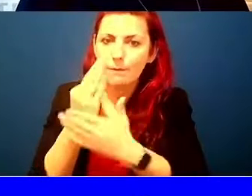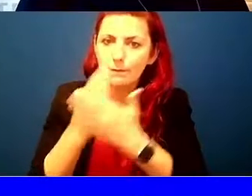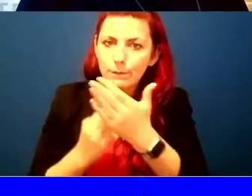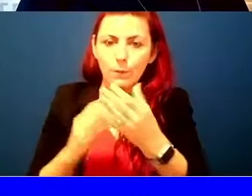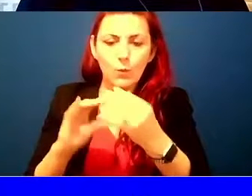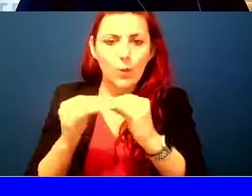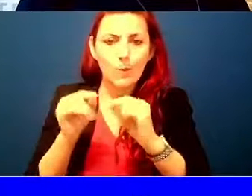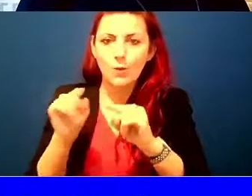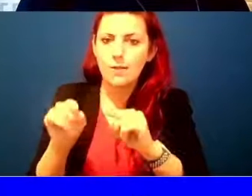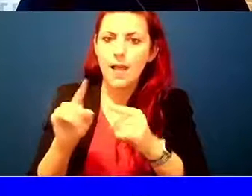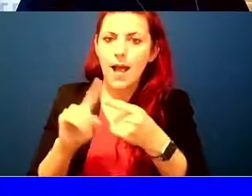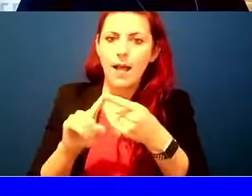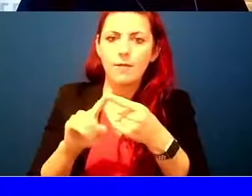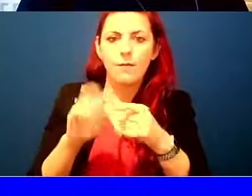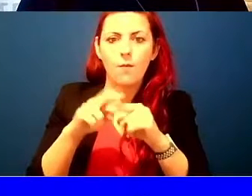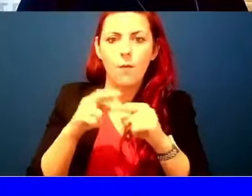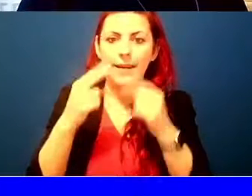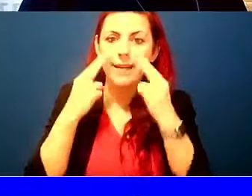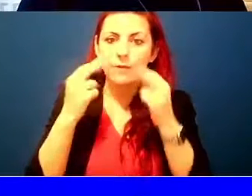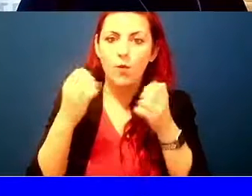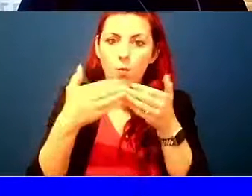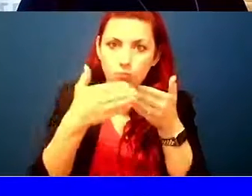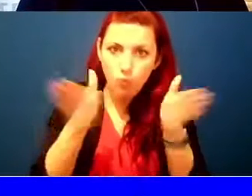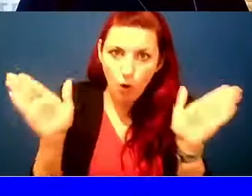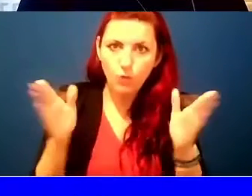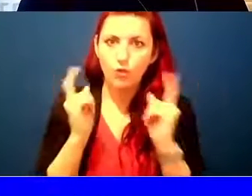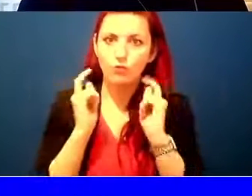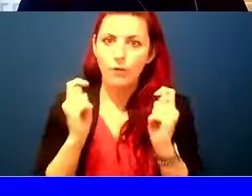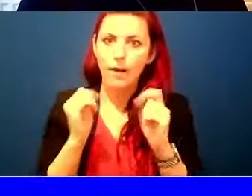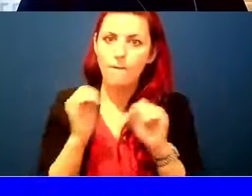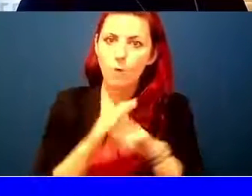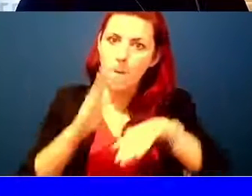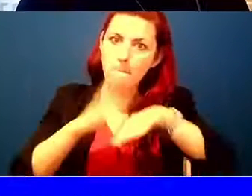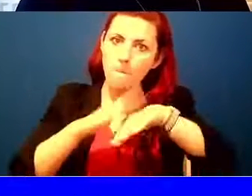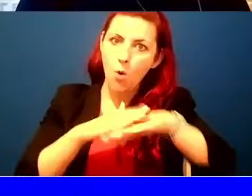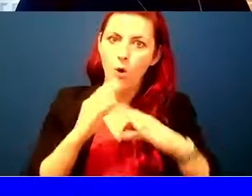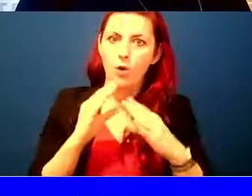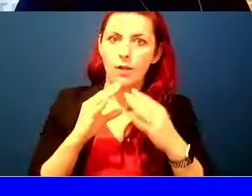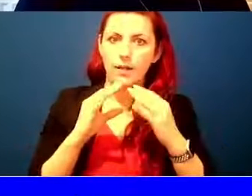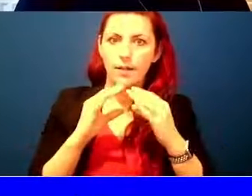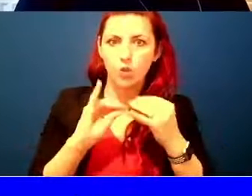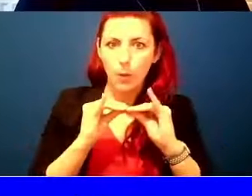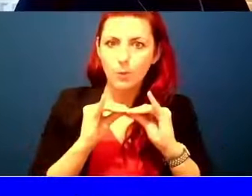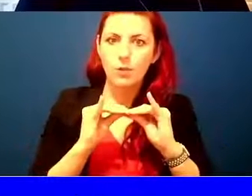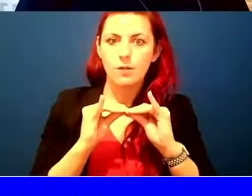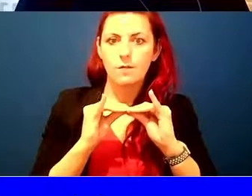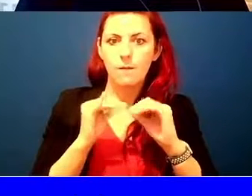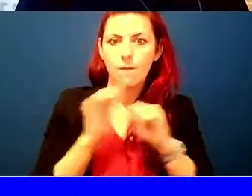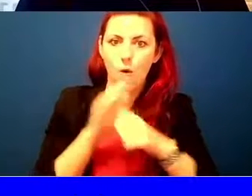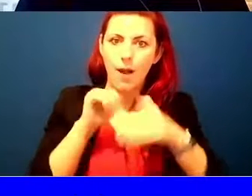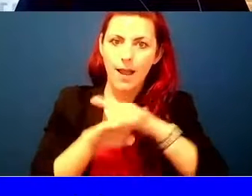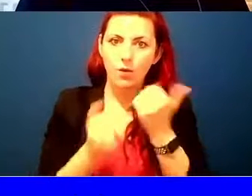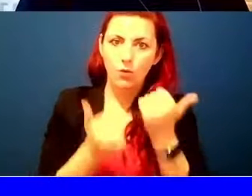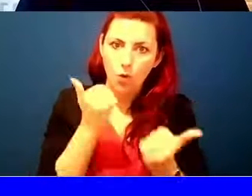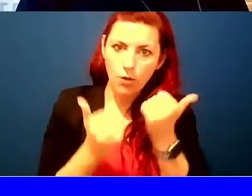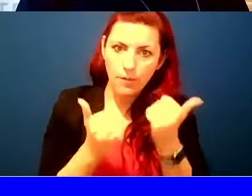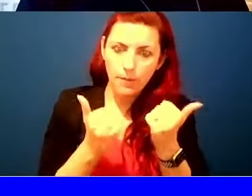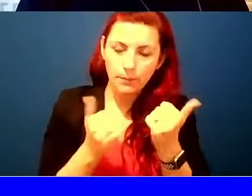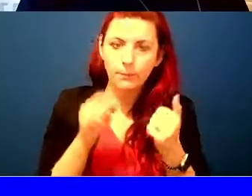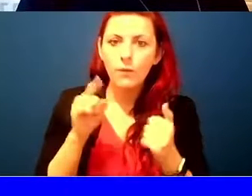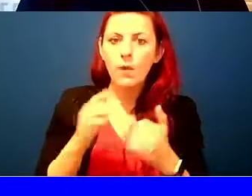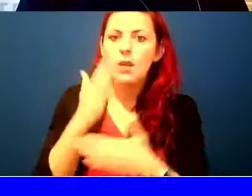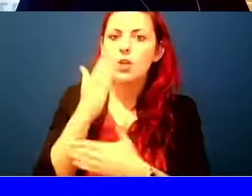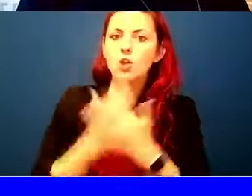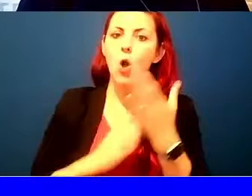for wider training to be offered to more interpreters. Some of the interpreters we spoke to